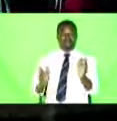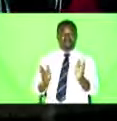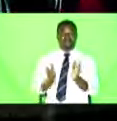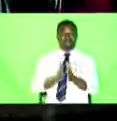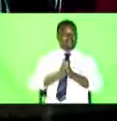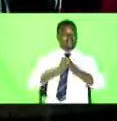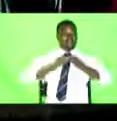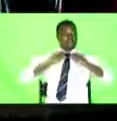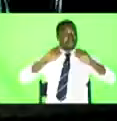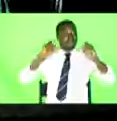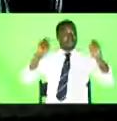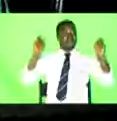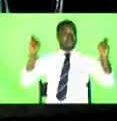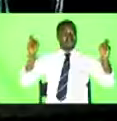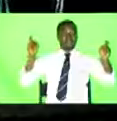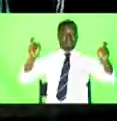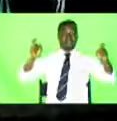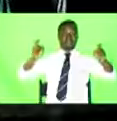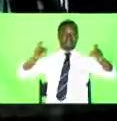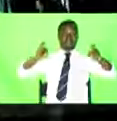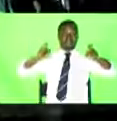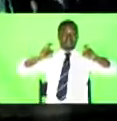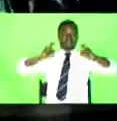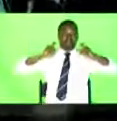Please have your seat.